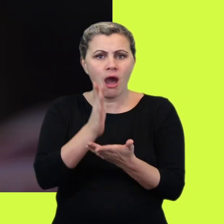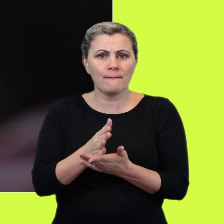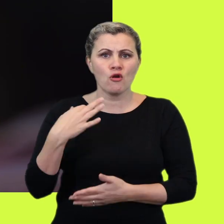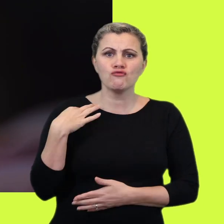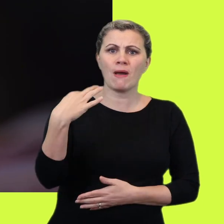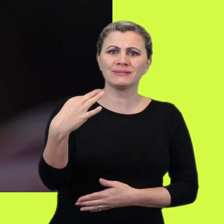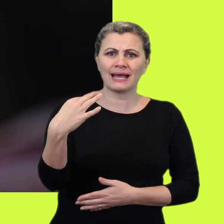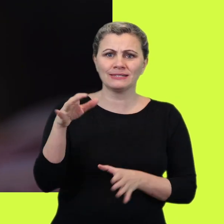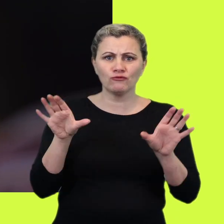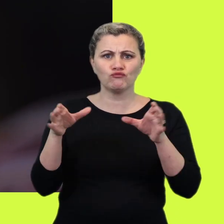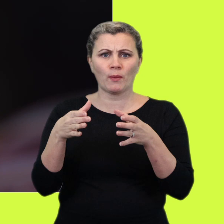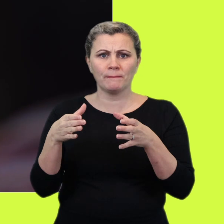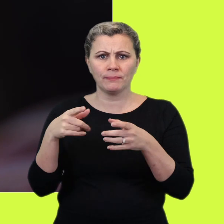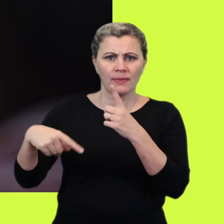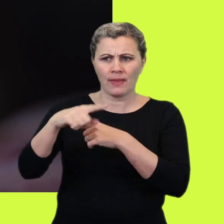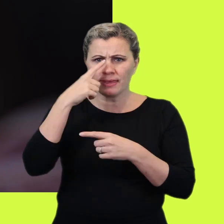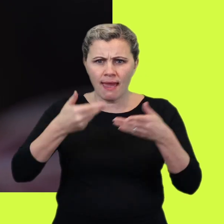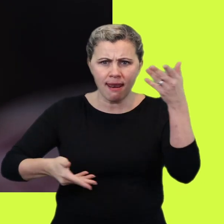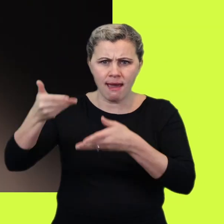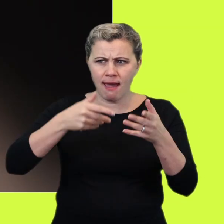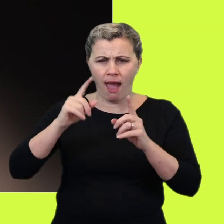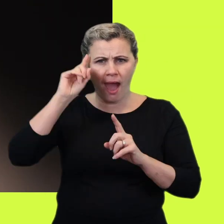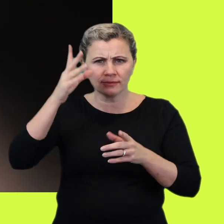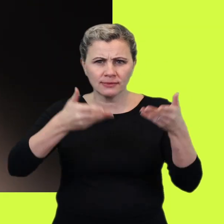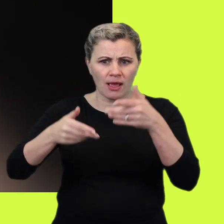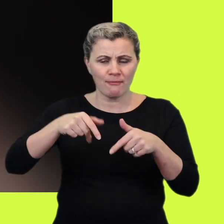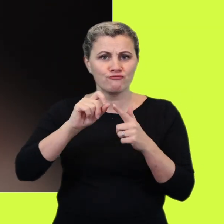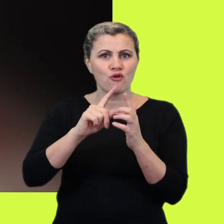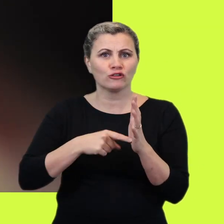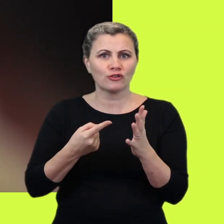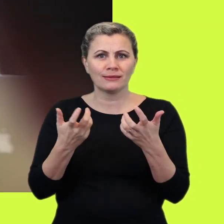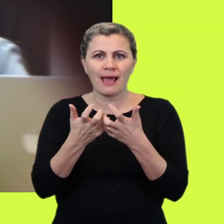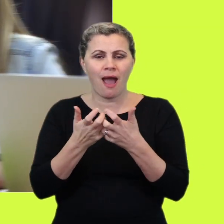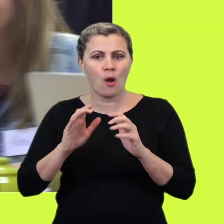group, to kind of help shape and influence and deliver the project.